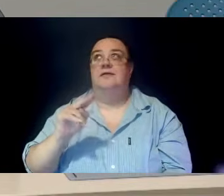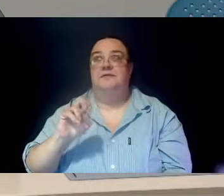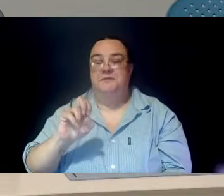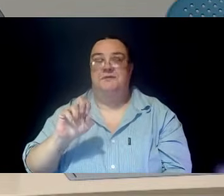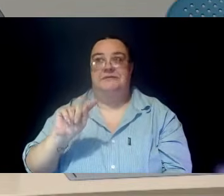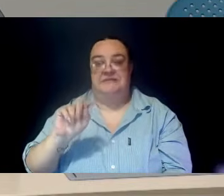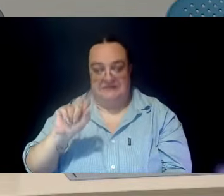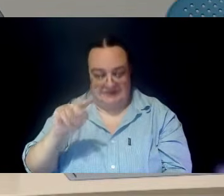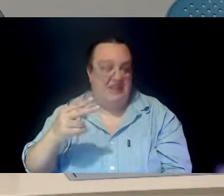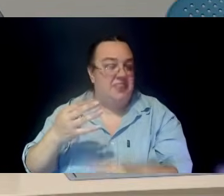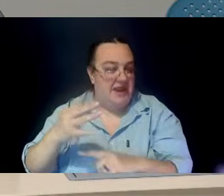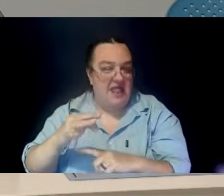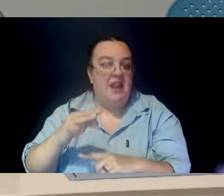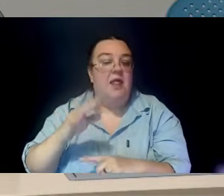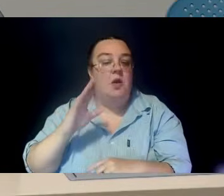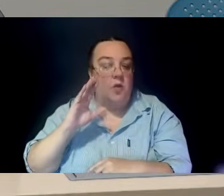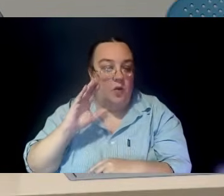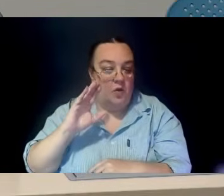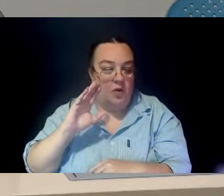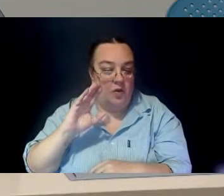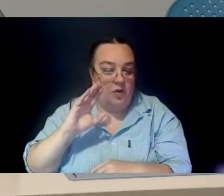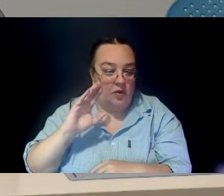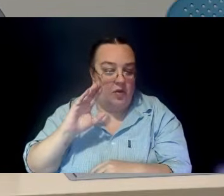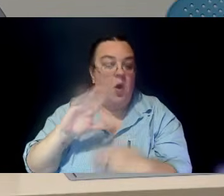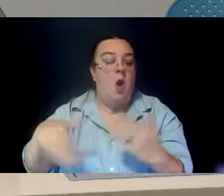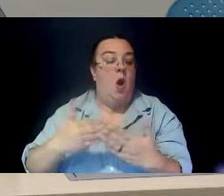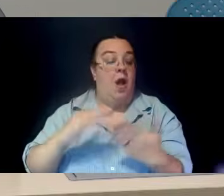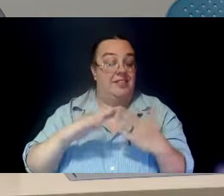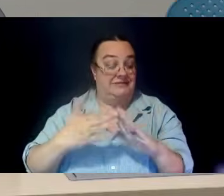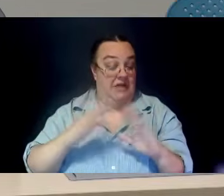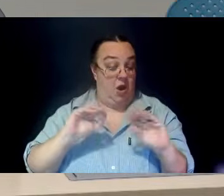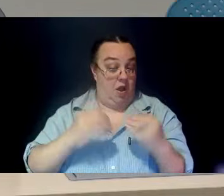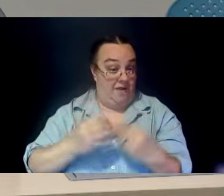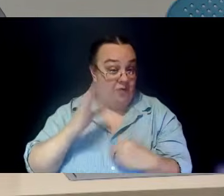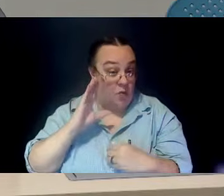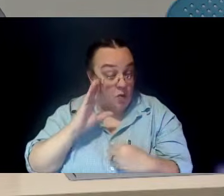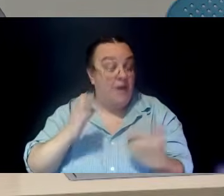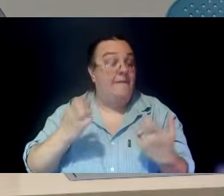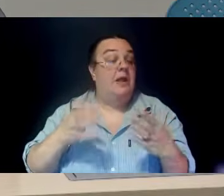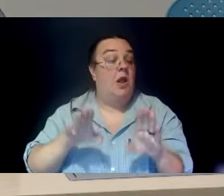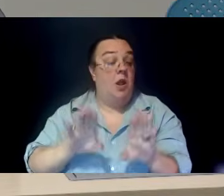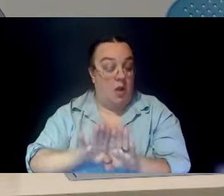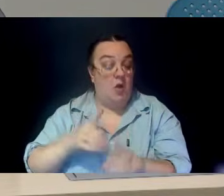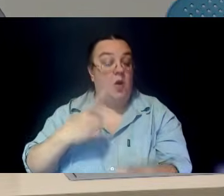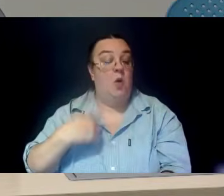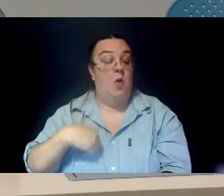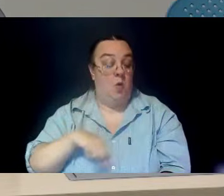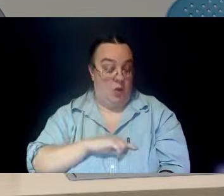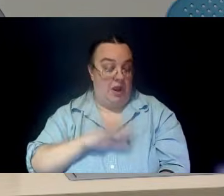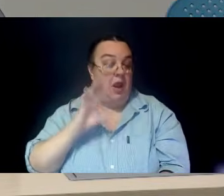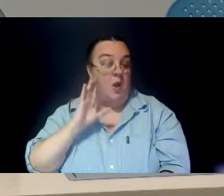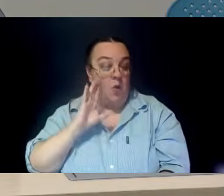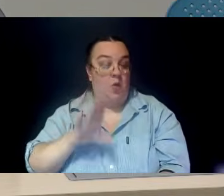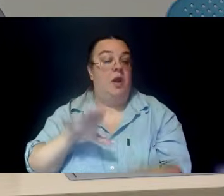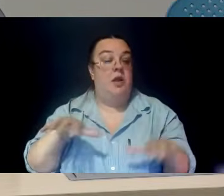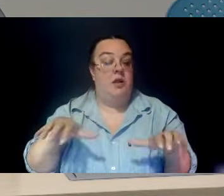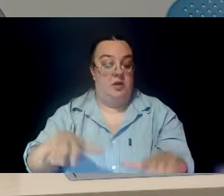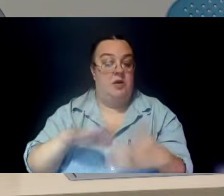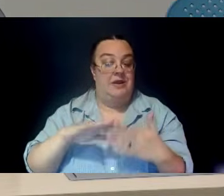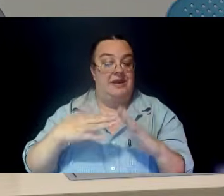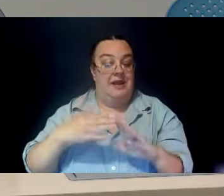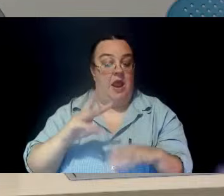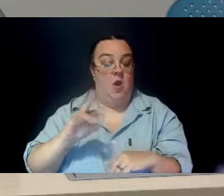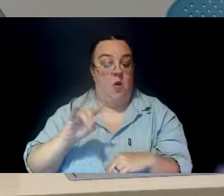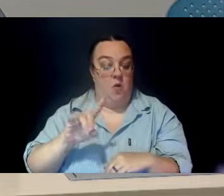will be all town office will be closed. So we will be conducting townwide and bulk